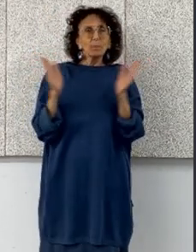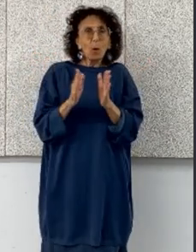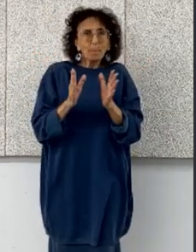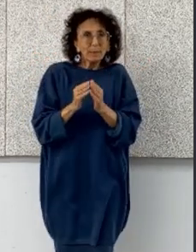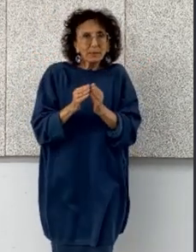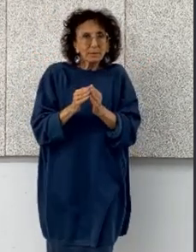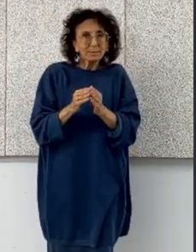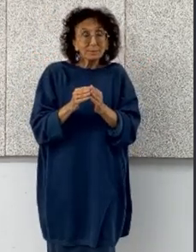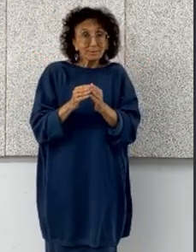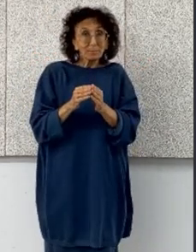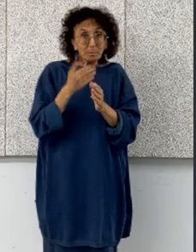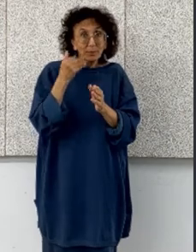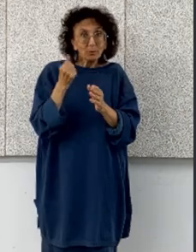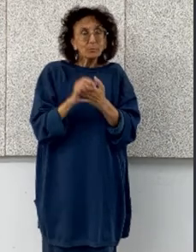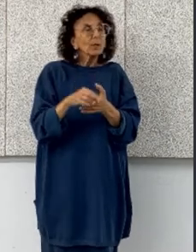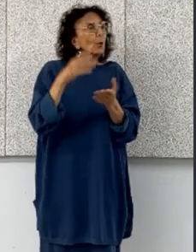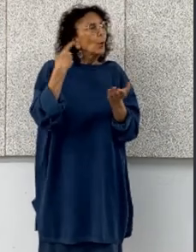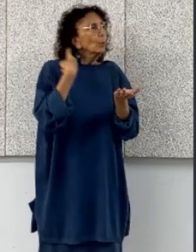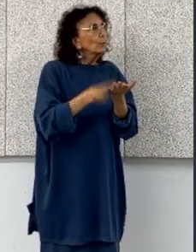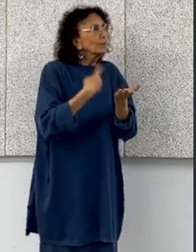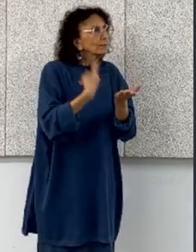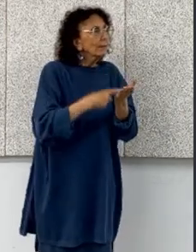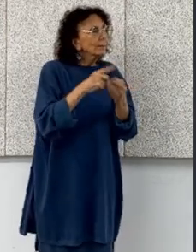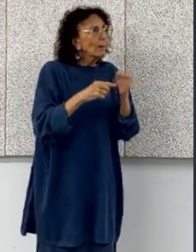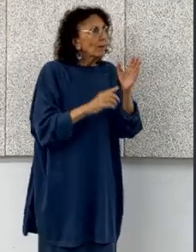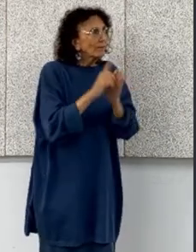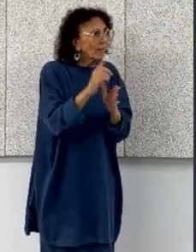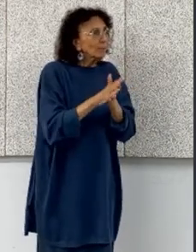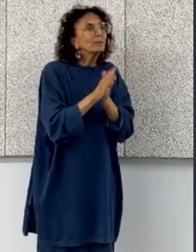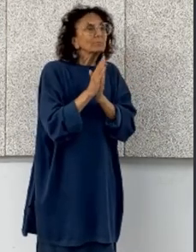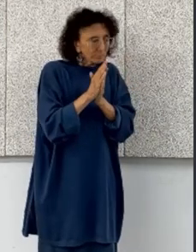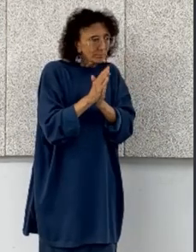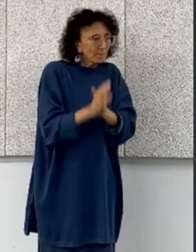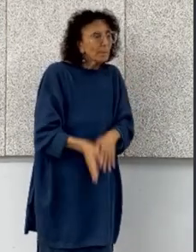we are going to talk about development, now we are, you know,